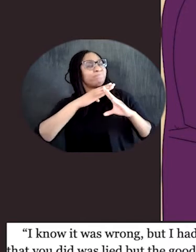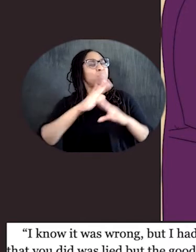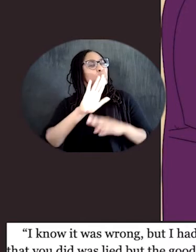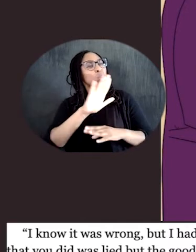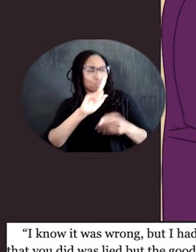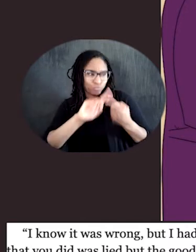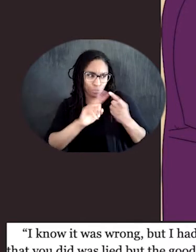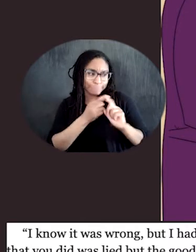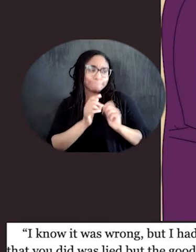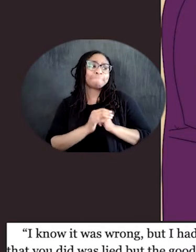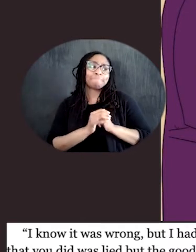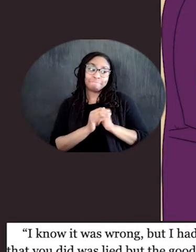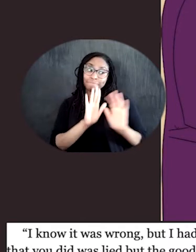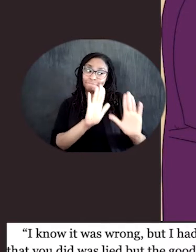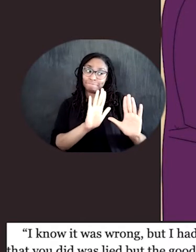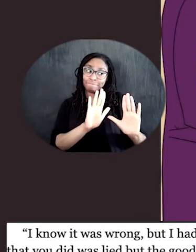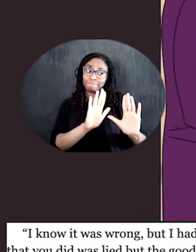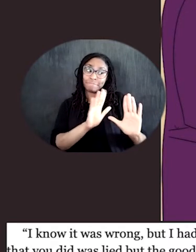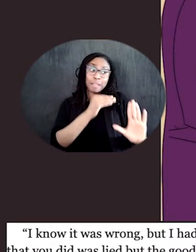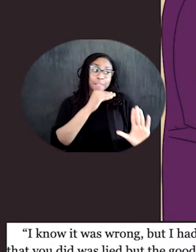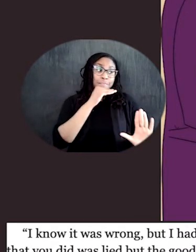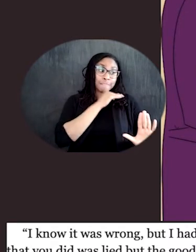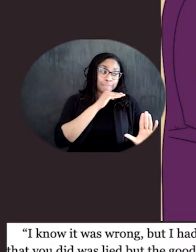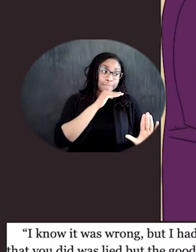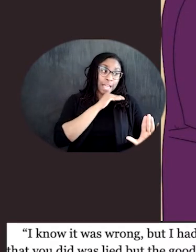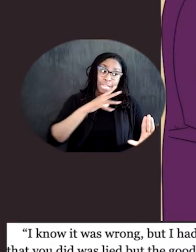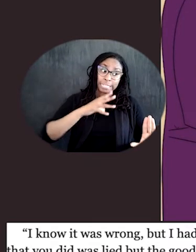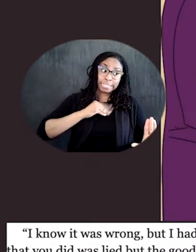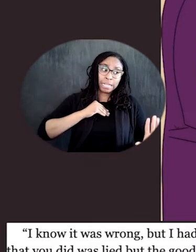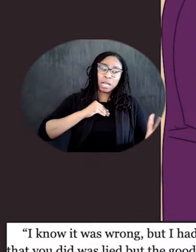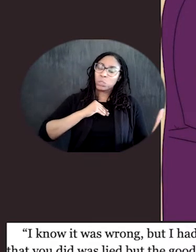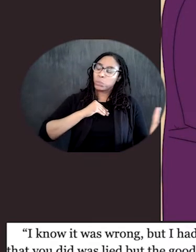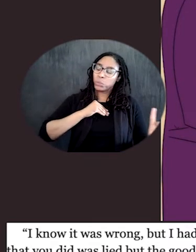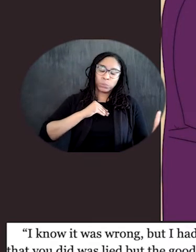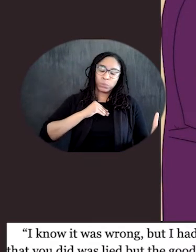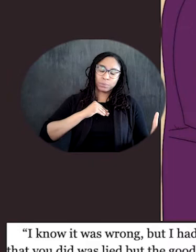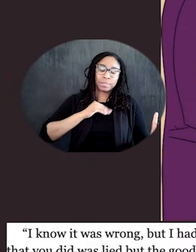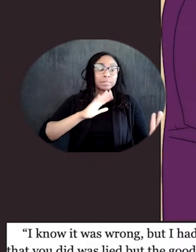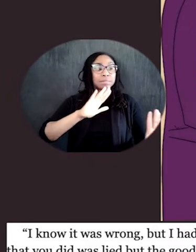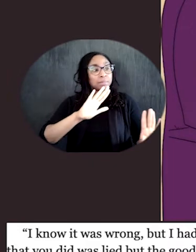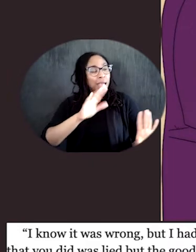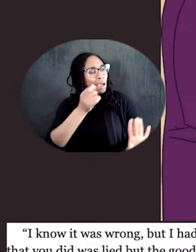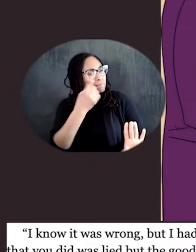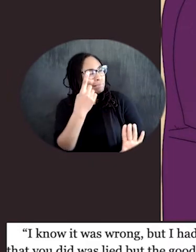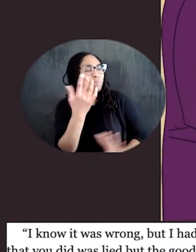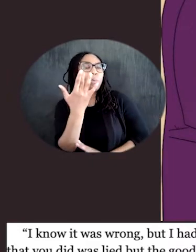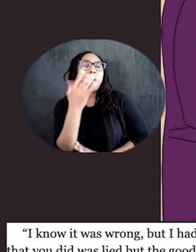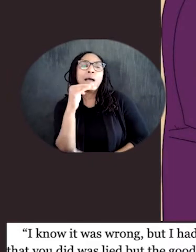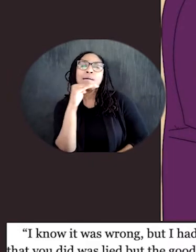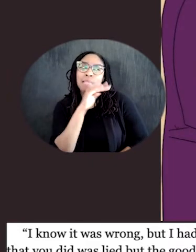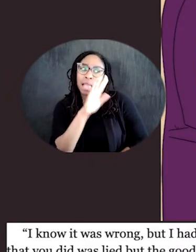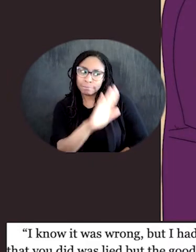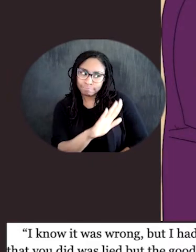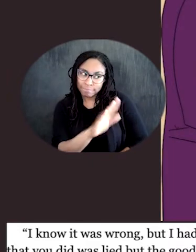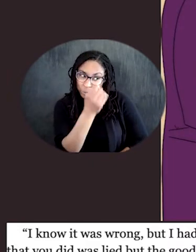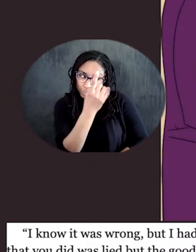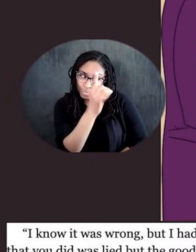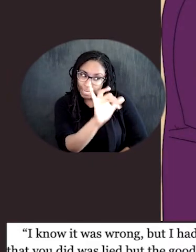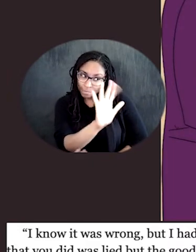for your friend. I'm not pleased with the lie, but I understood why you